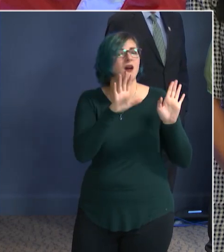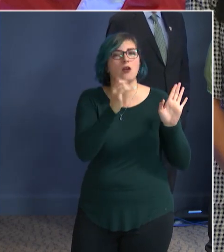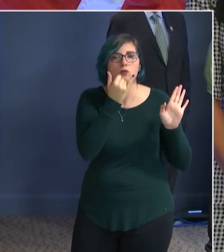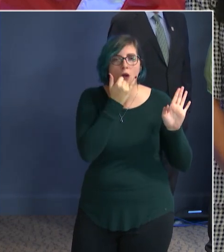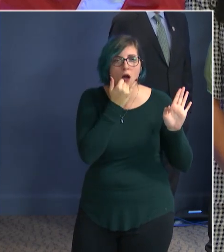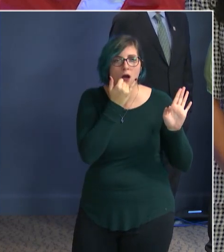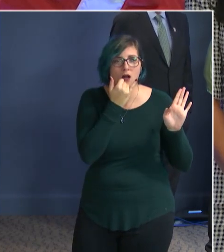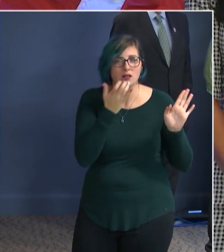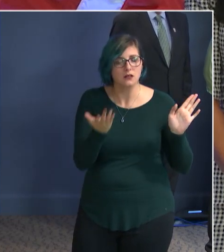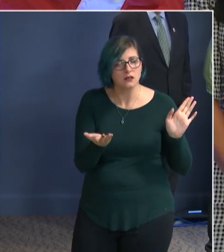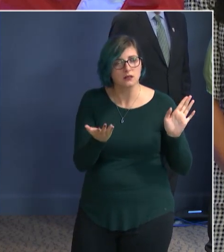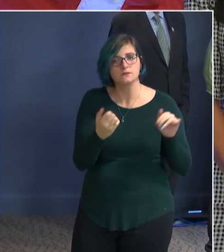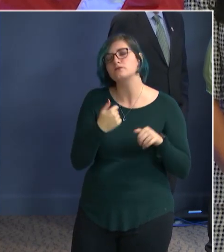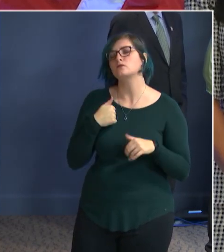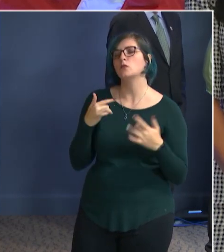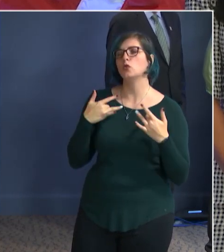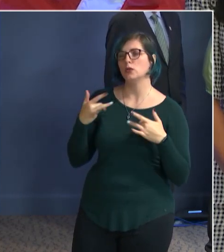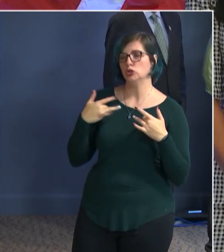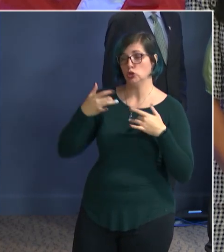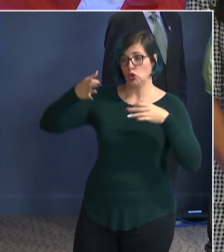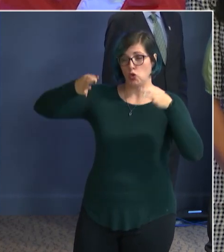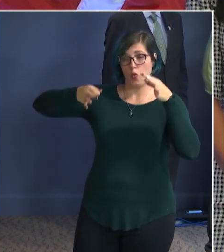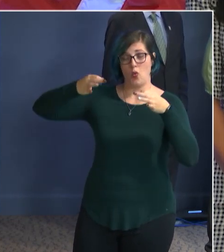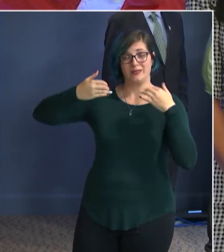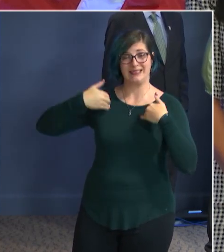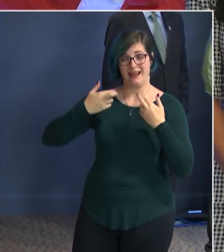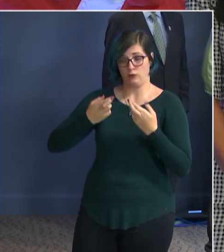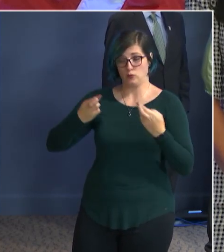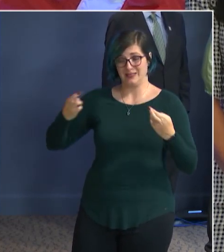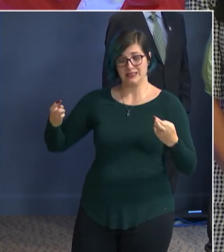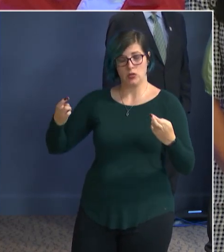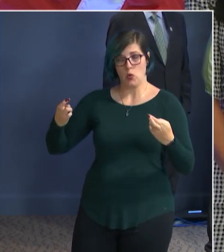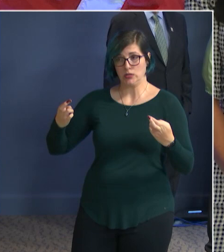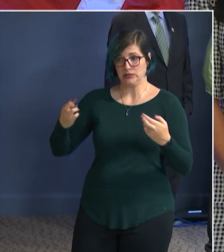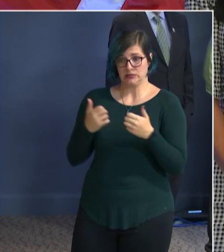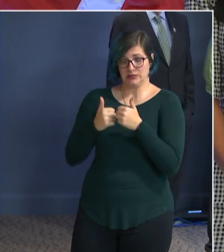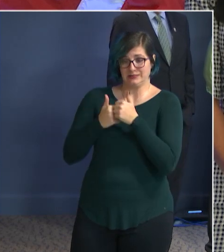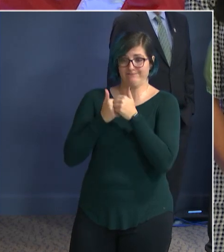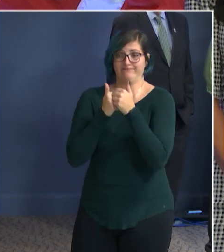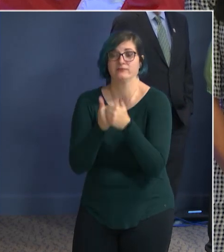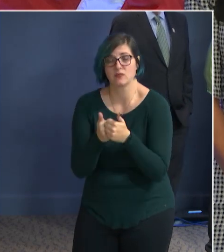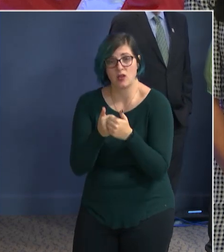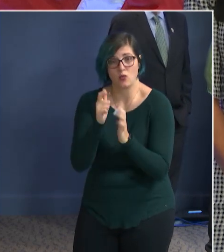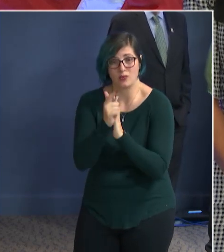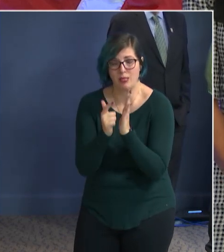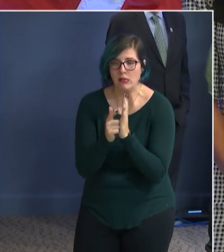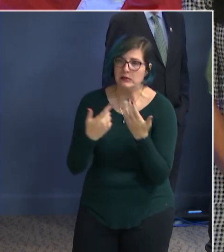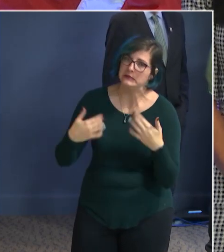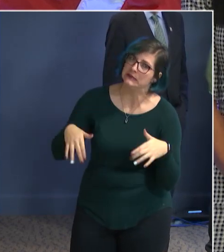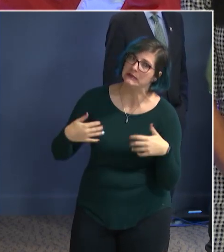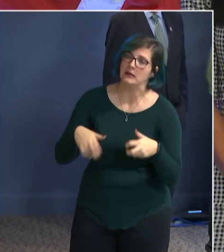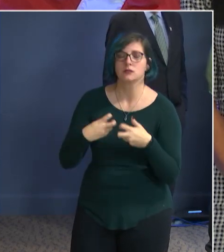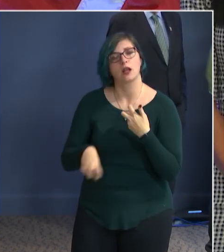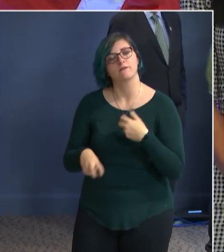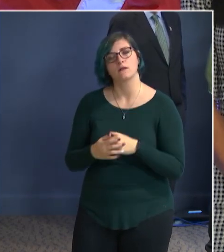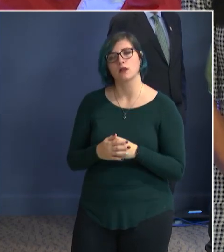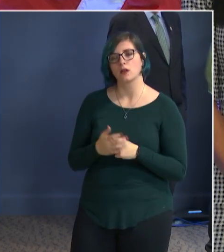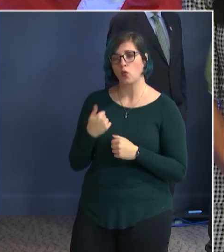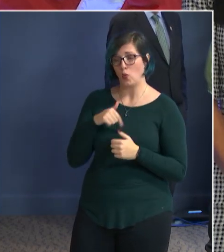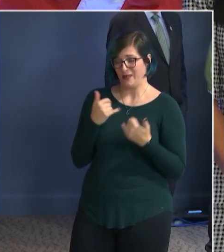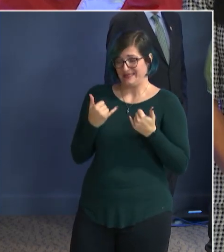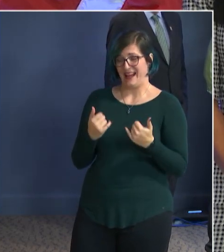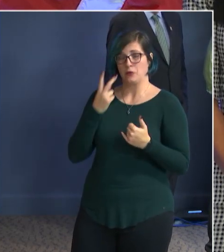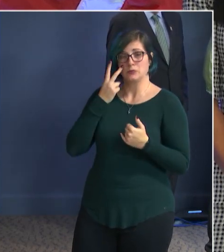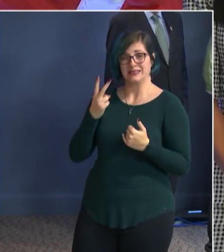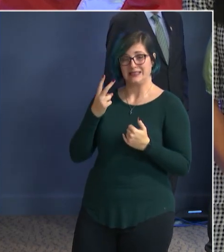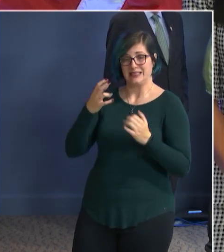We're also very concerned that the courts have the resources to keep up with the law. And we're just now seeing the